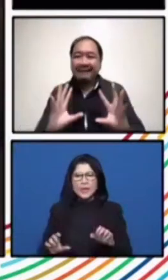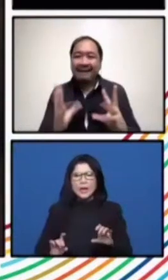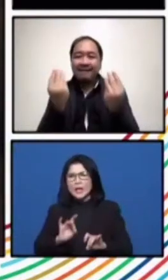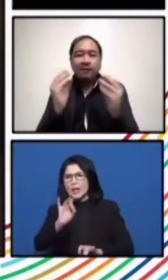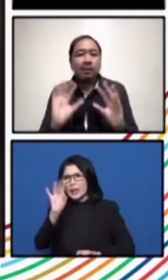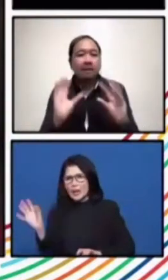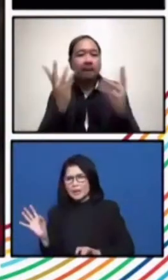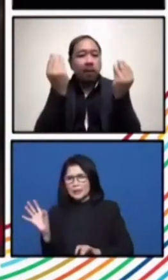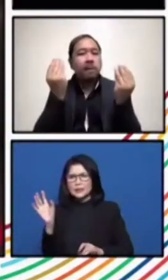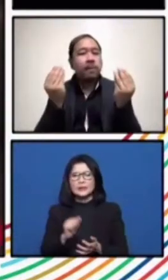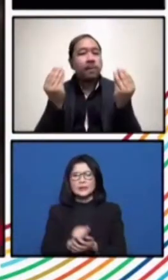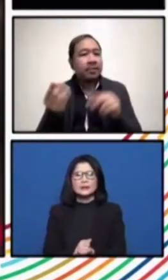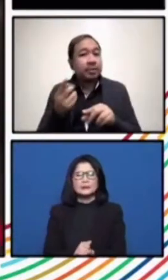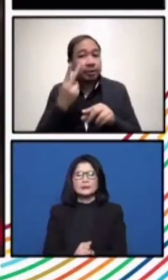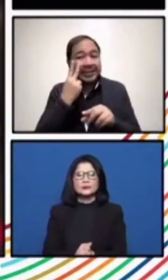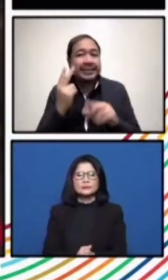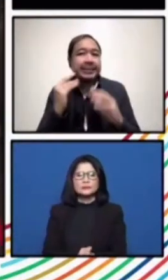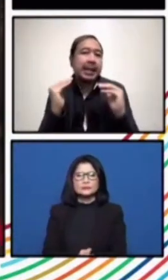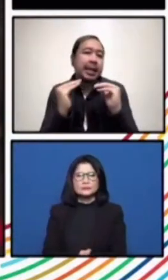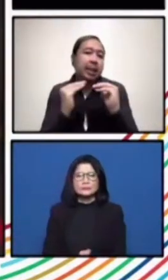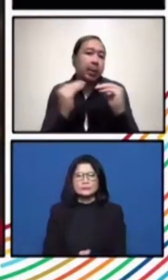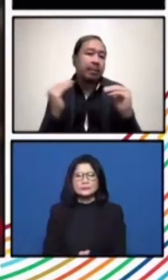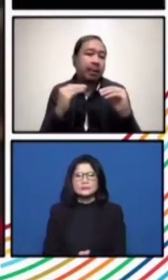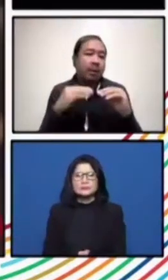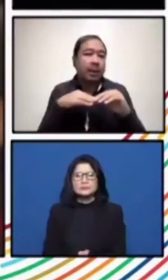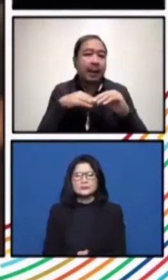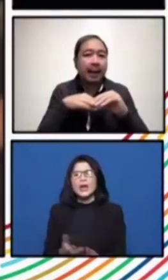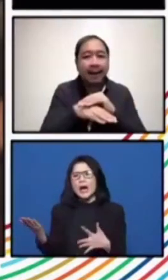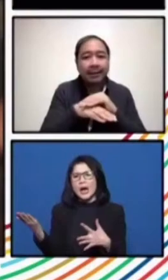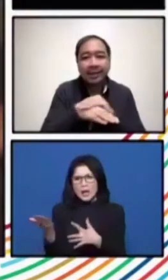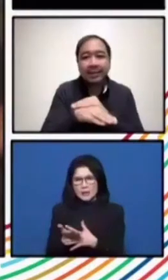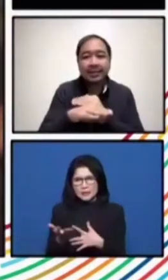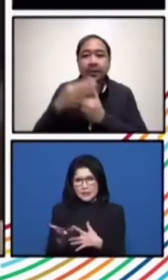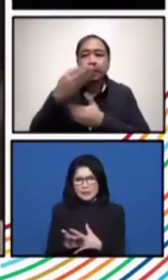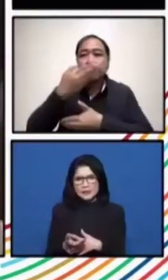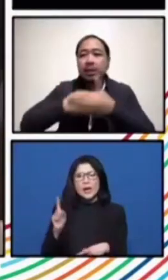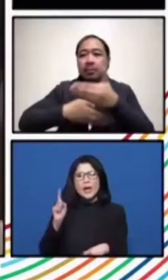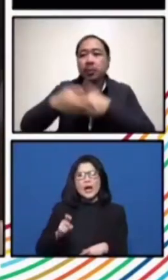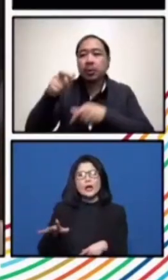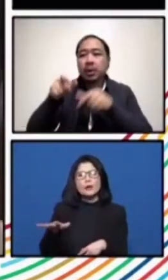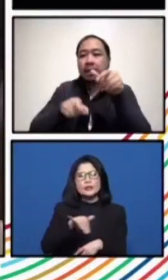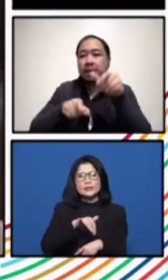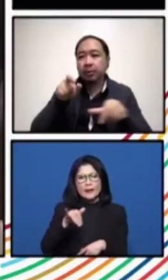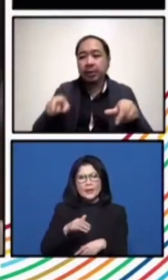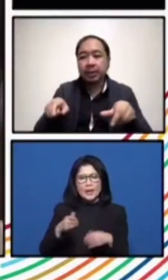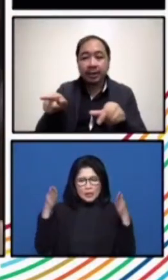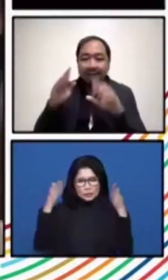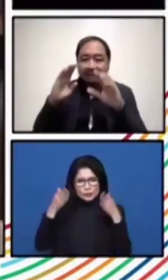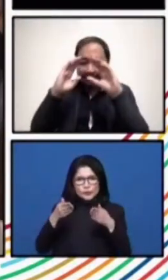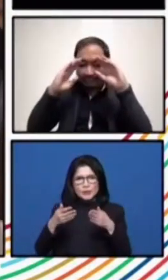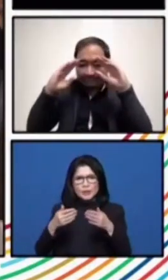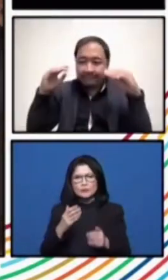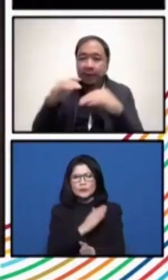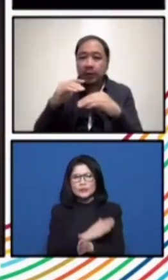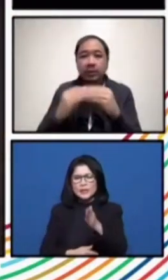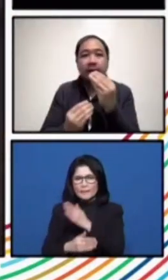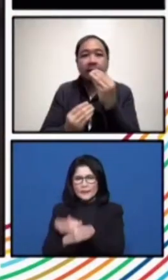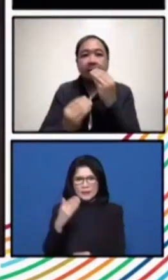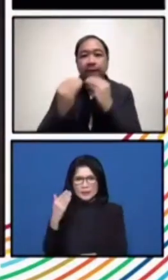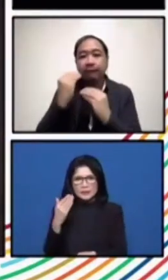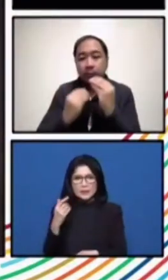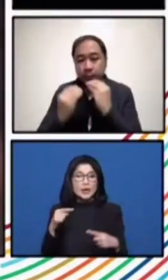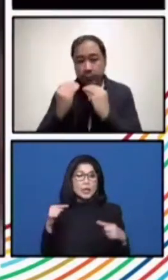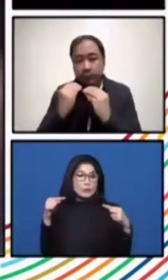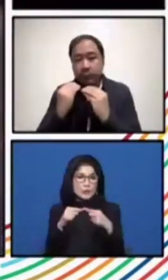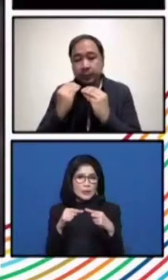to people with disabilities when it comes to food and nutrition security as as part of the advancing of